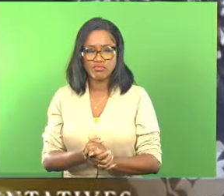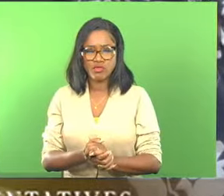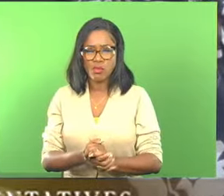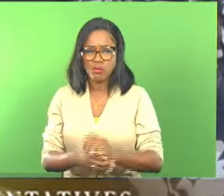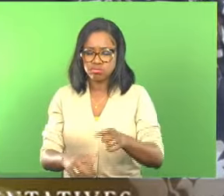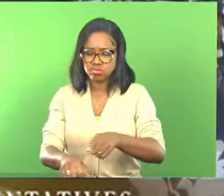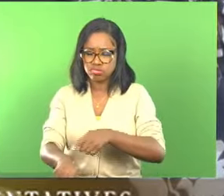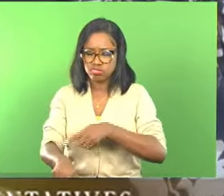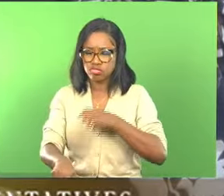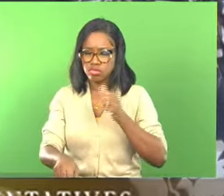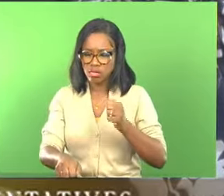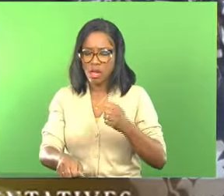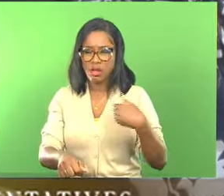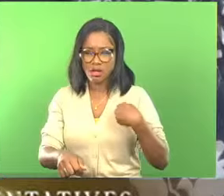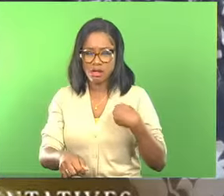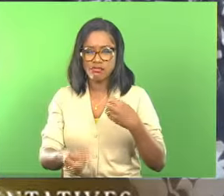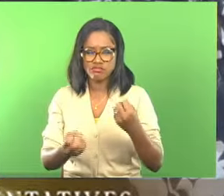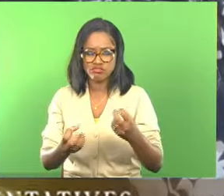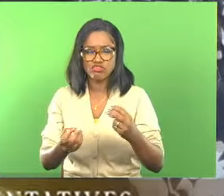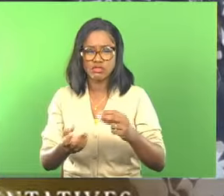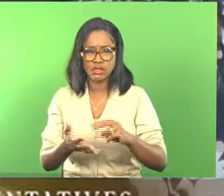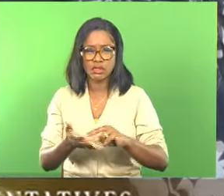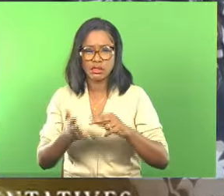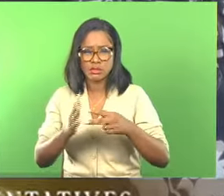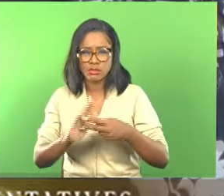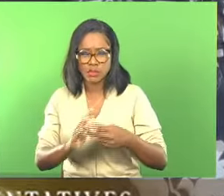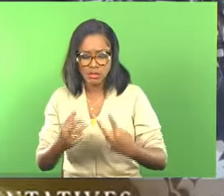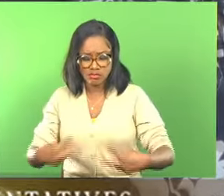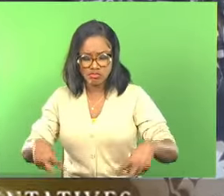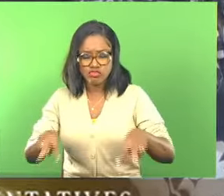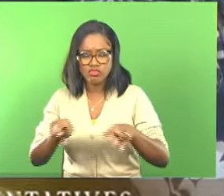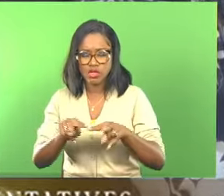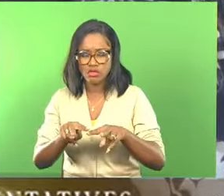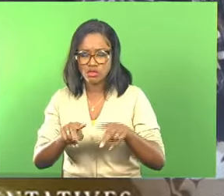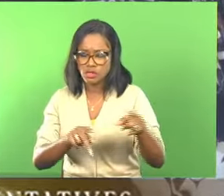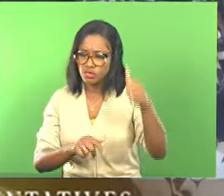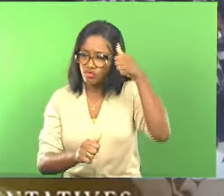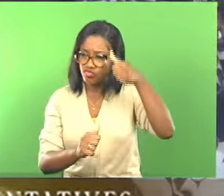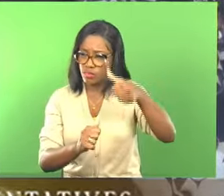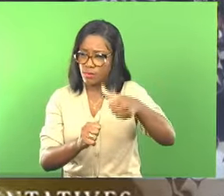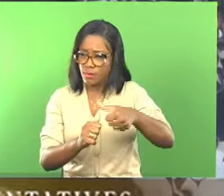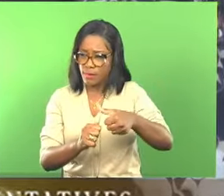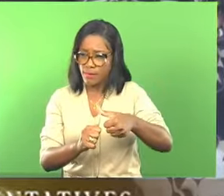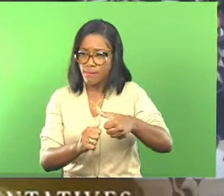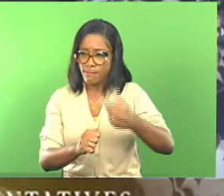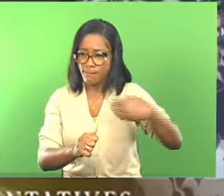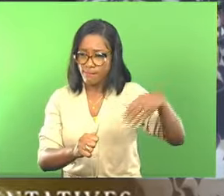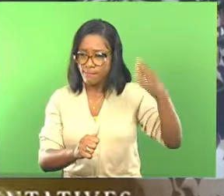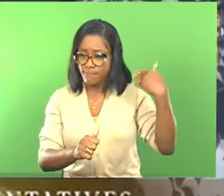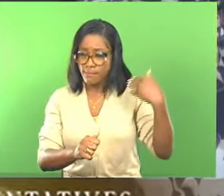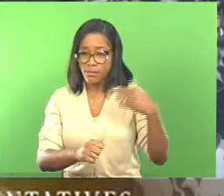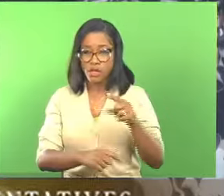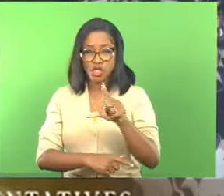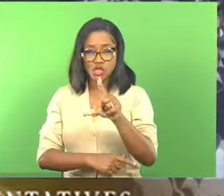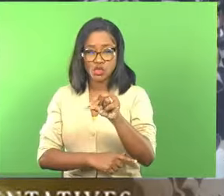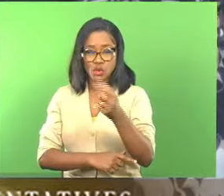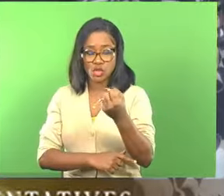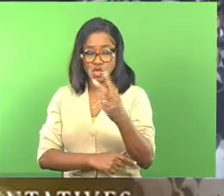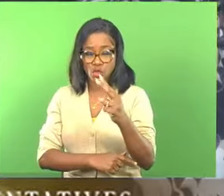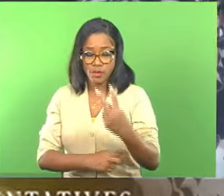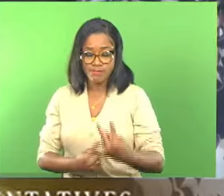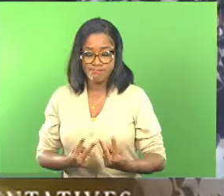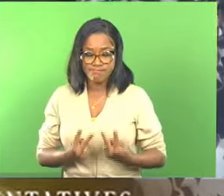meaningful. I recall with pride the 2012